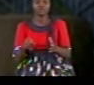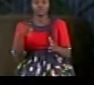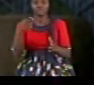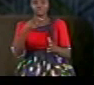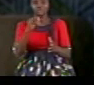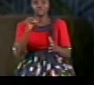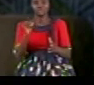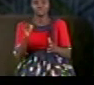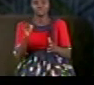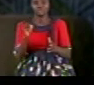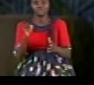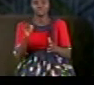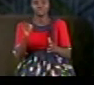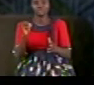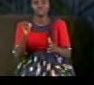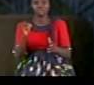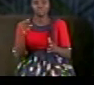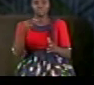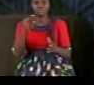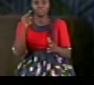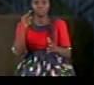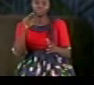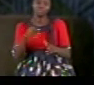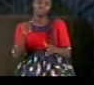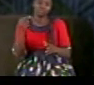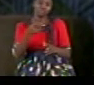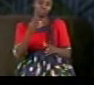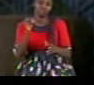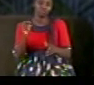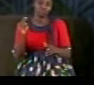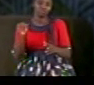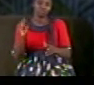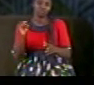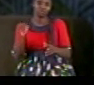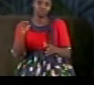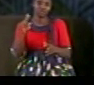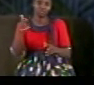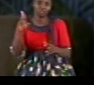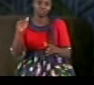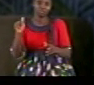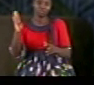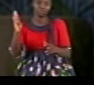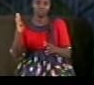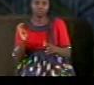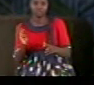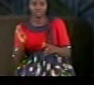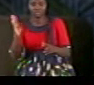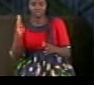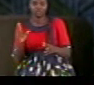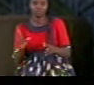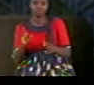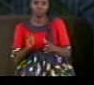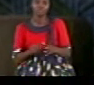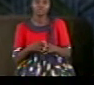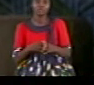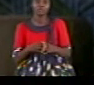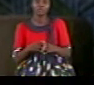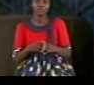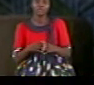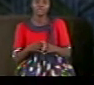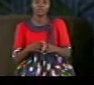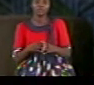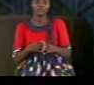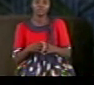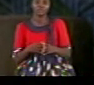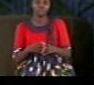Almadu, Commissioner of Rural and Community Development, Honorable David Ishaya, Commissioner of Agriculture and